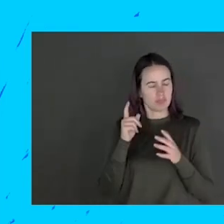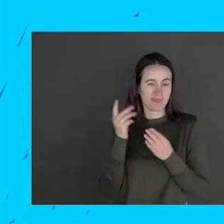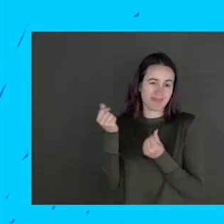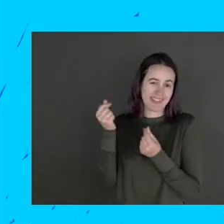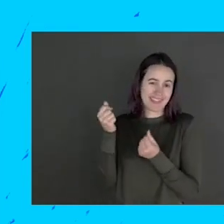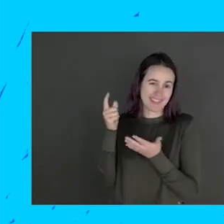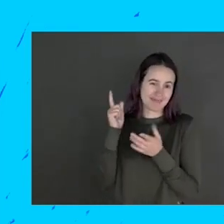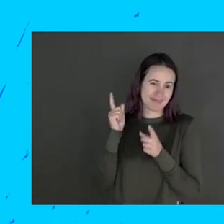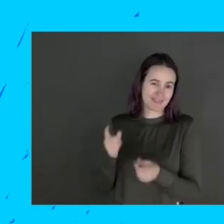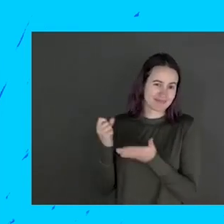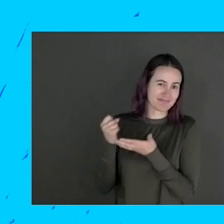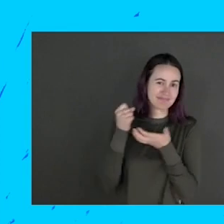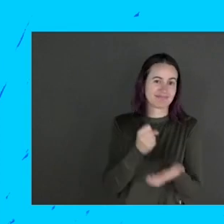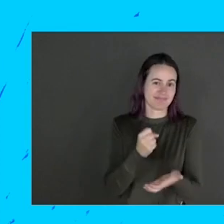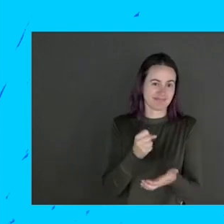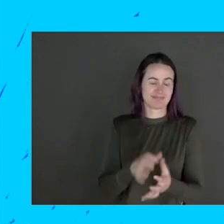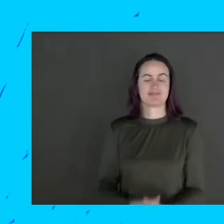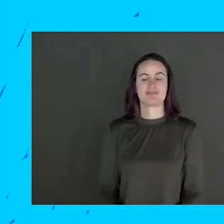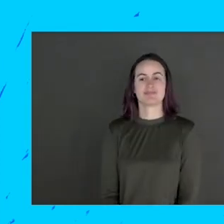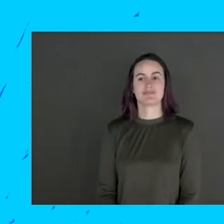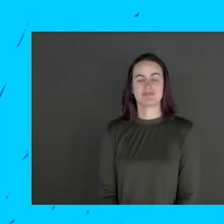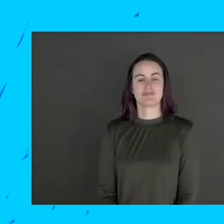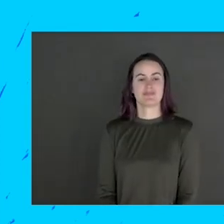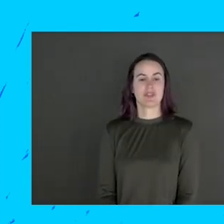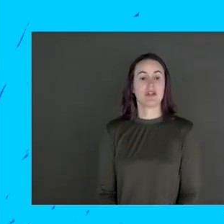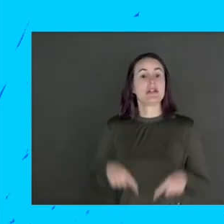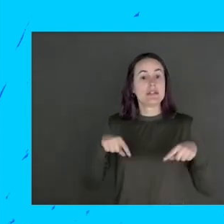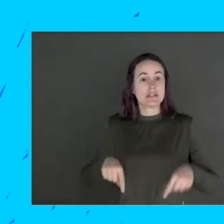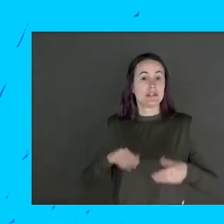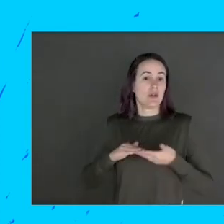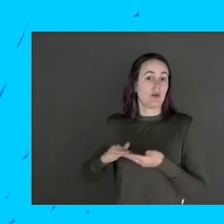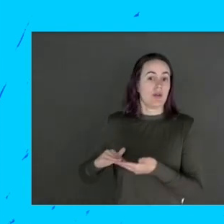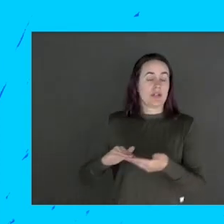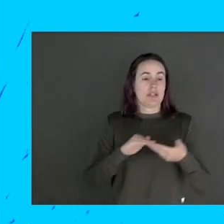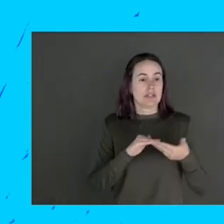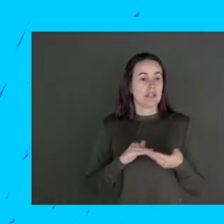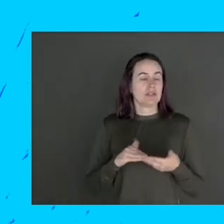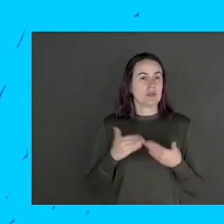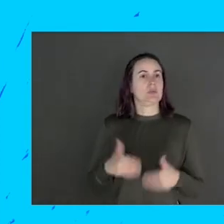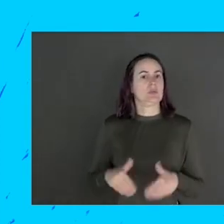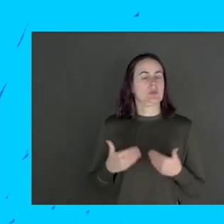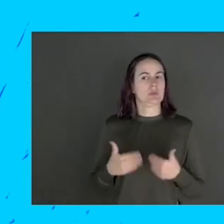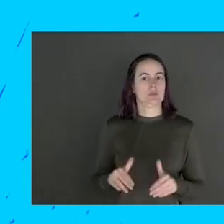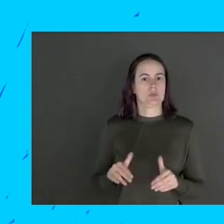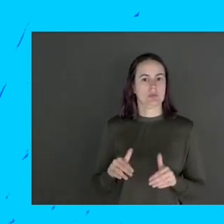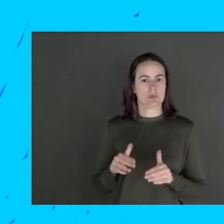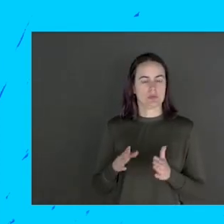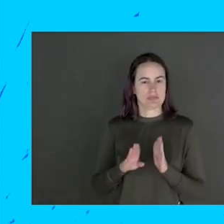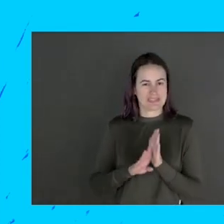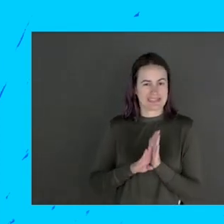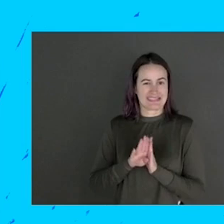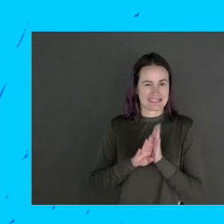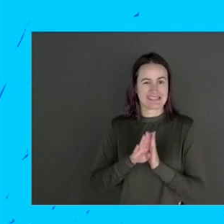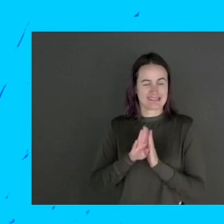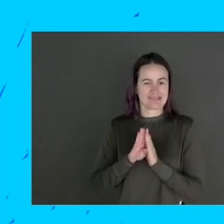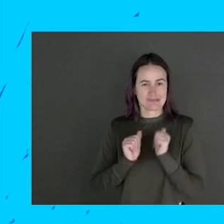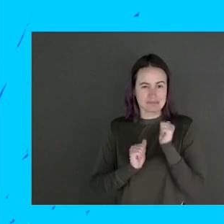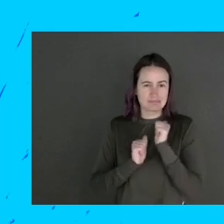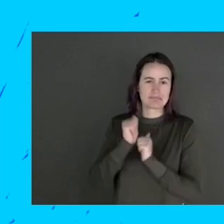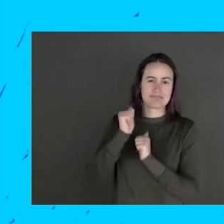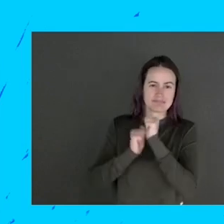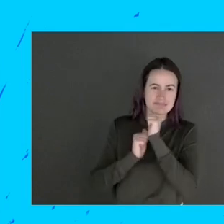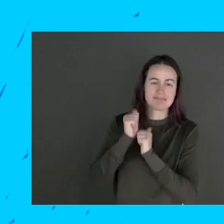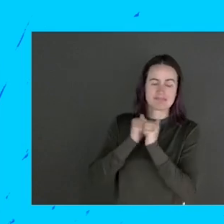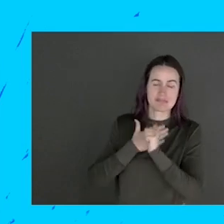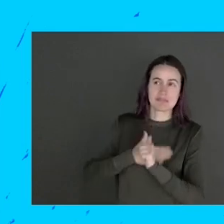as a grassroots organization, we are in a very competitive development space where